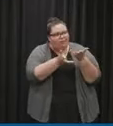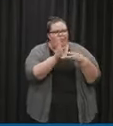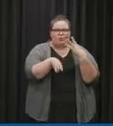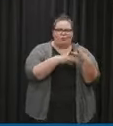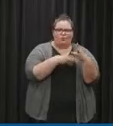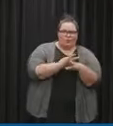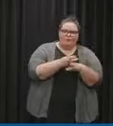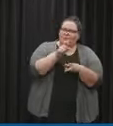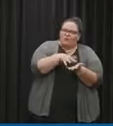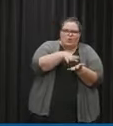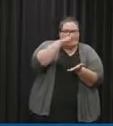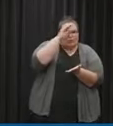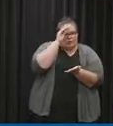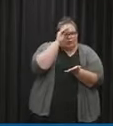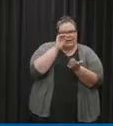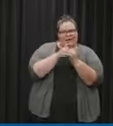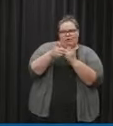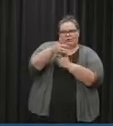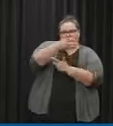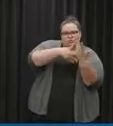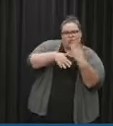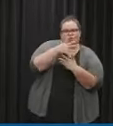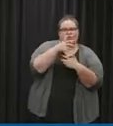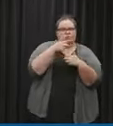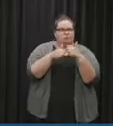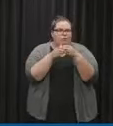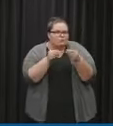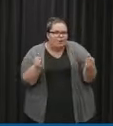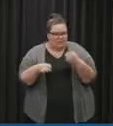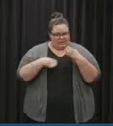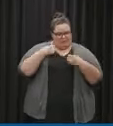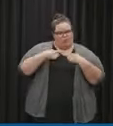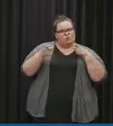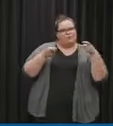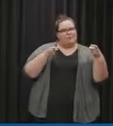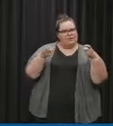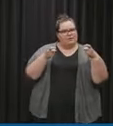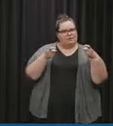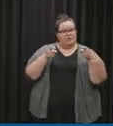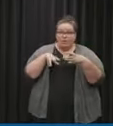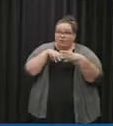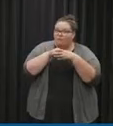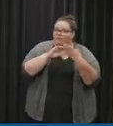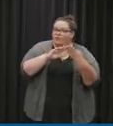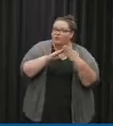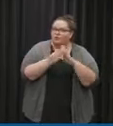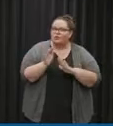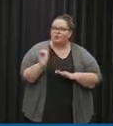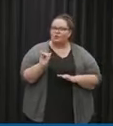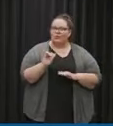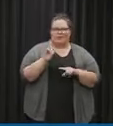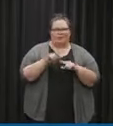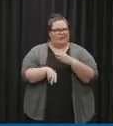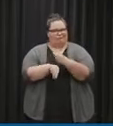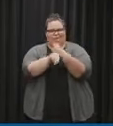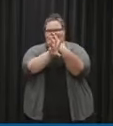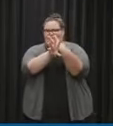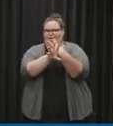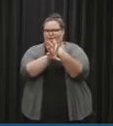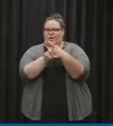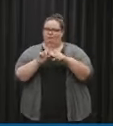them. They need to socialize, learning how to solve problems and manage emotions. They need to be part of a community, which you can't entirely get through a computer